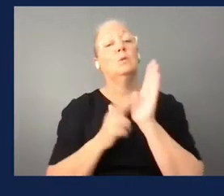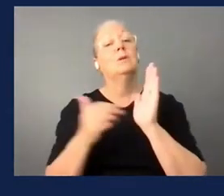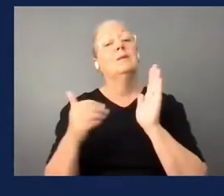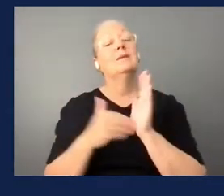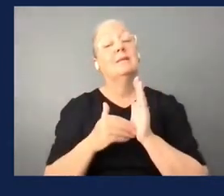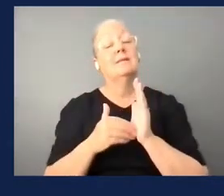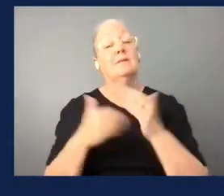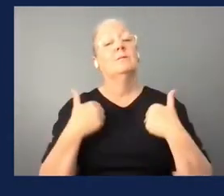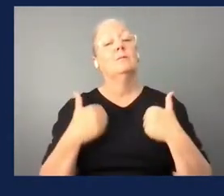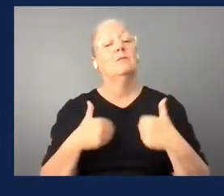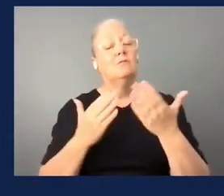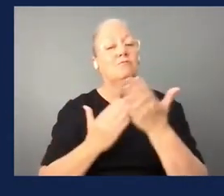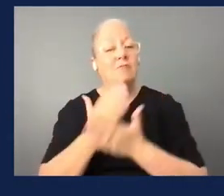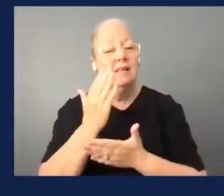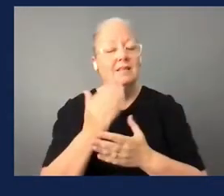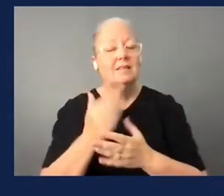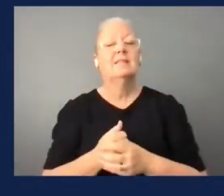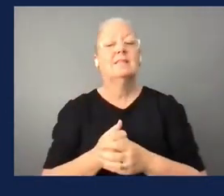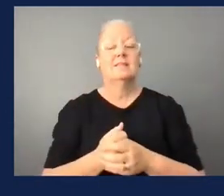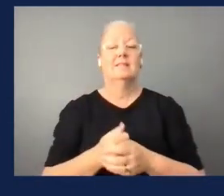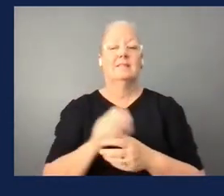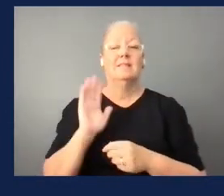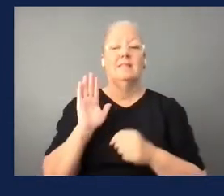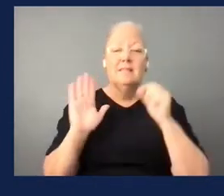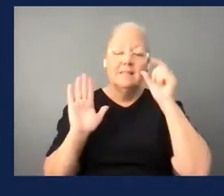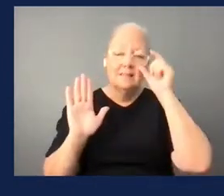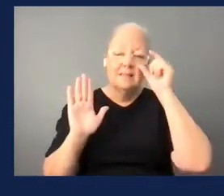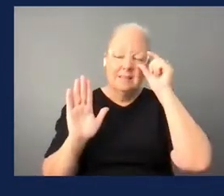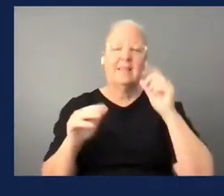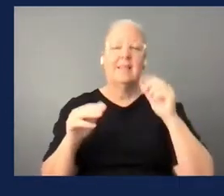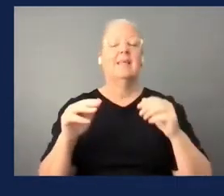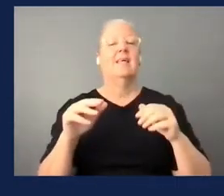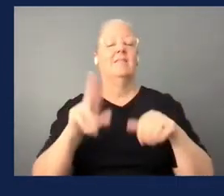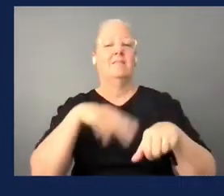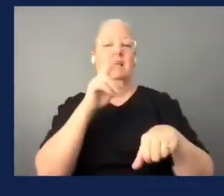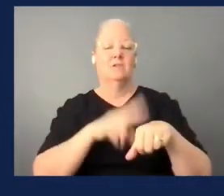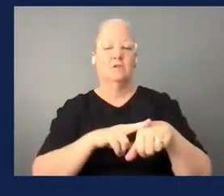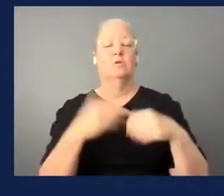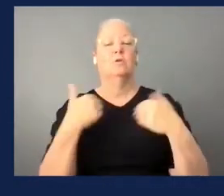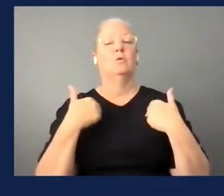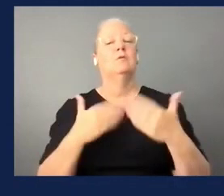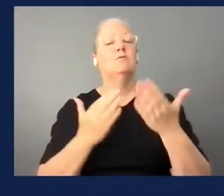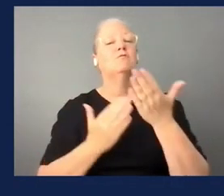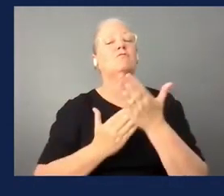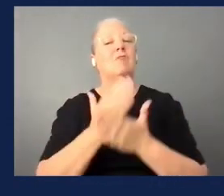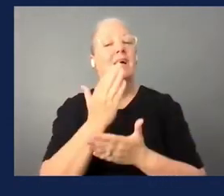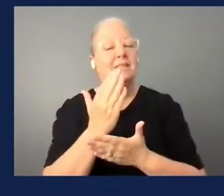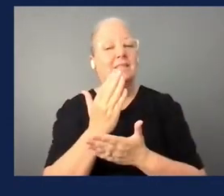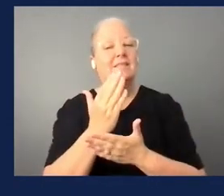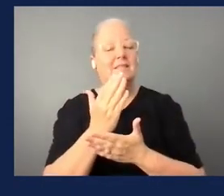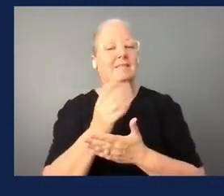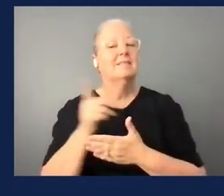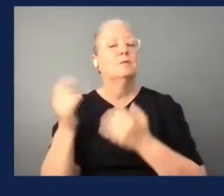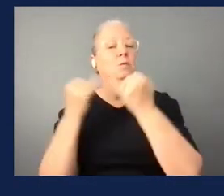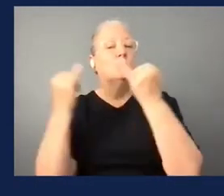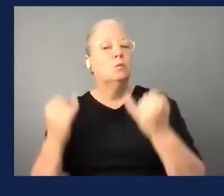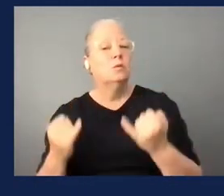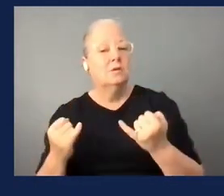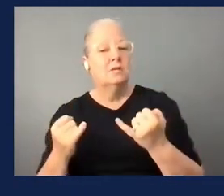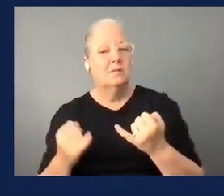Aotearoa New Zealand's national human rights institution. So we've got A accreditation under the Paris